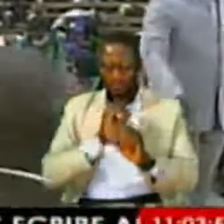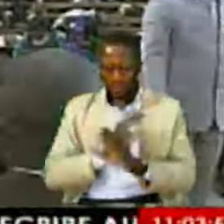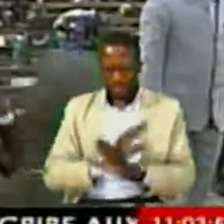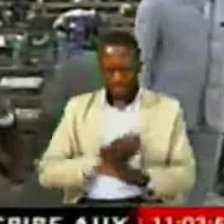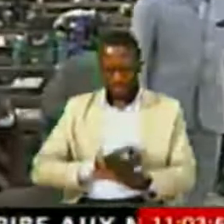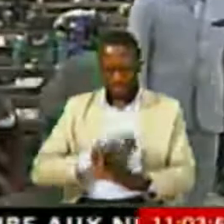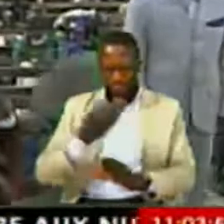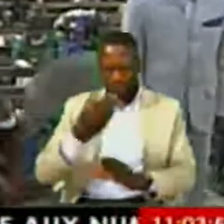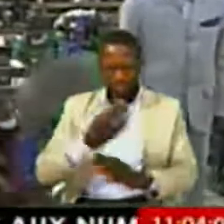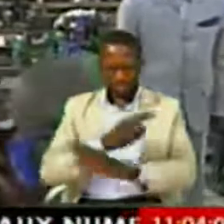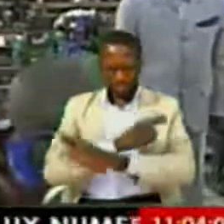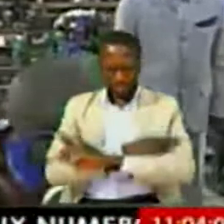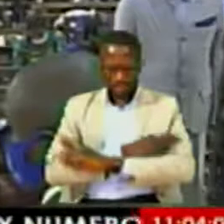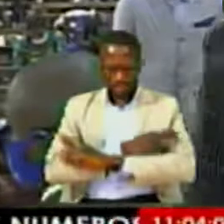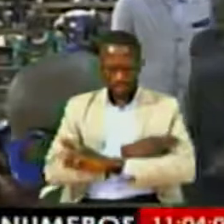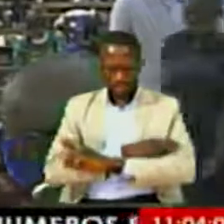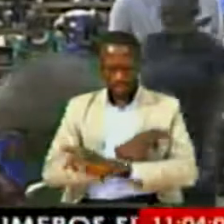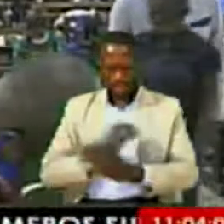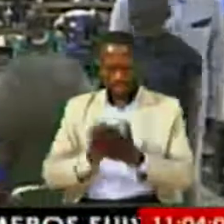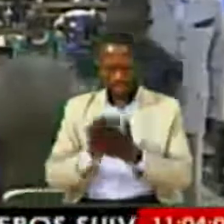Is ready to receive you.